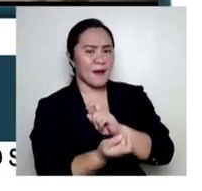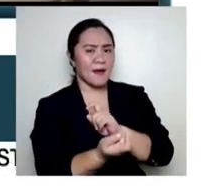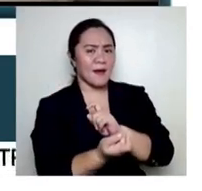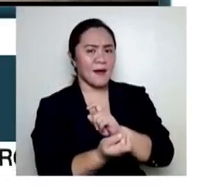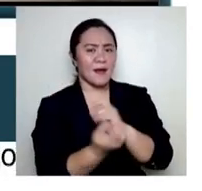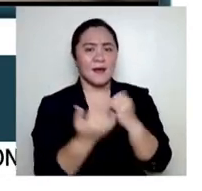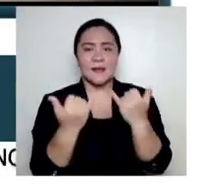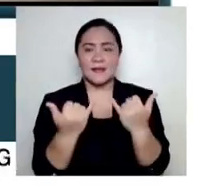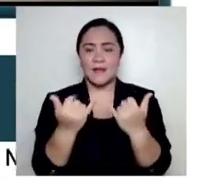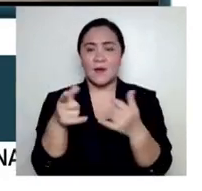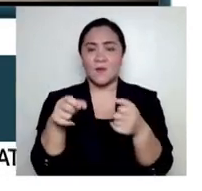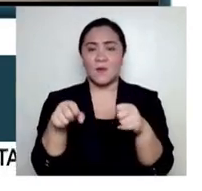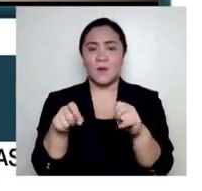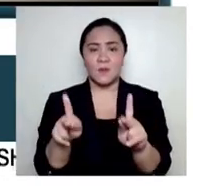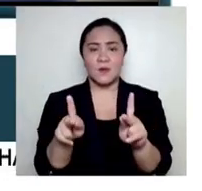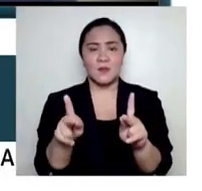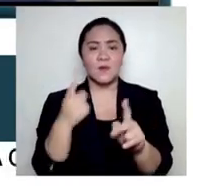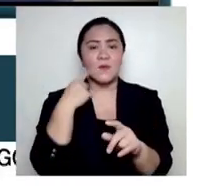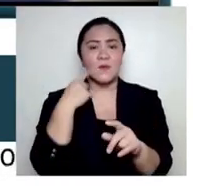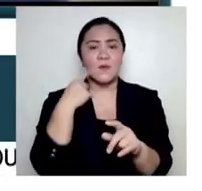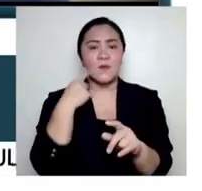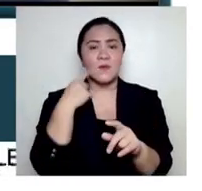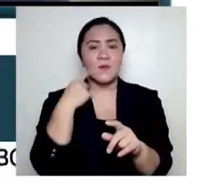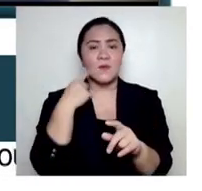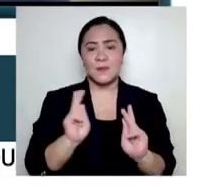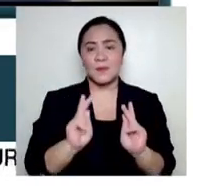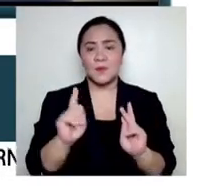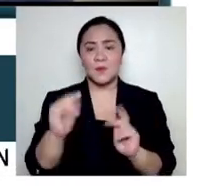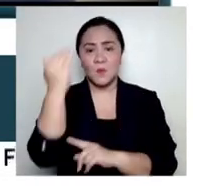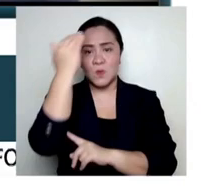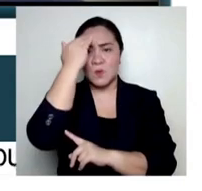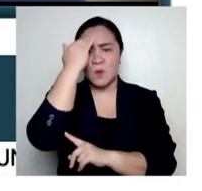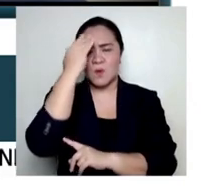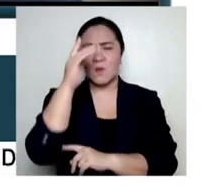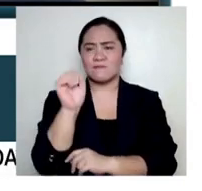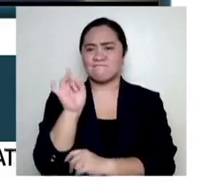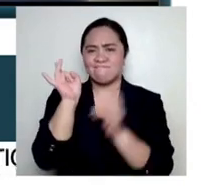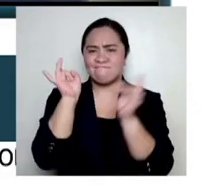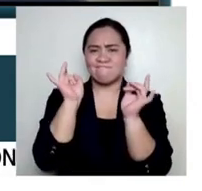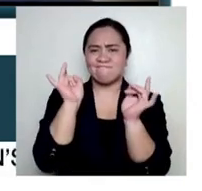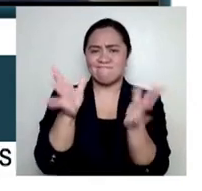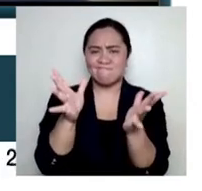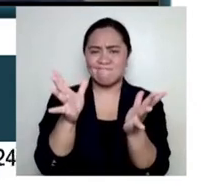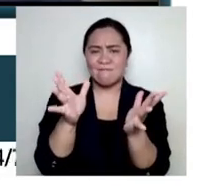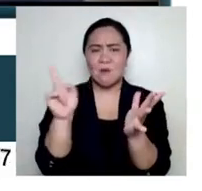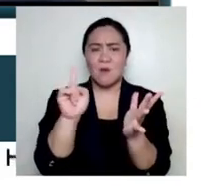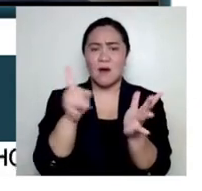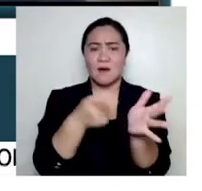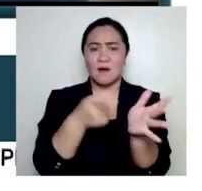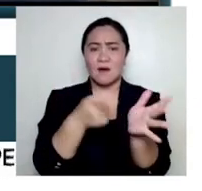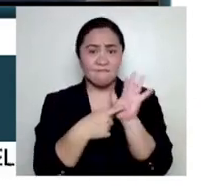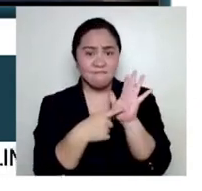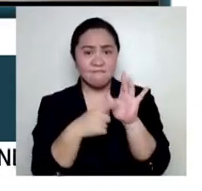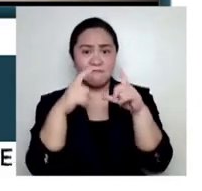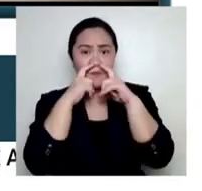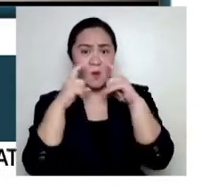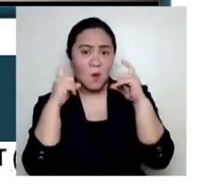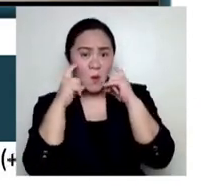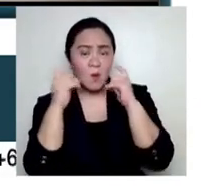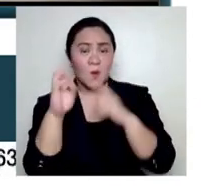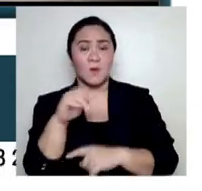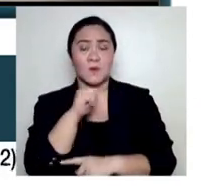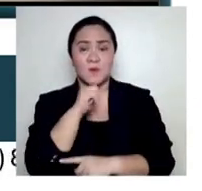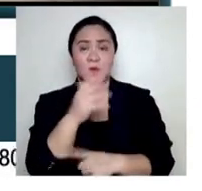the opportunity for people to know their risk of whether they should be wearing their face mask in